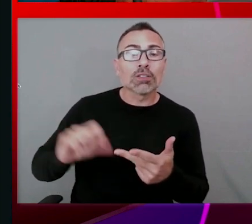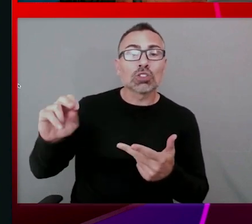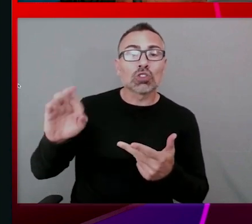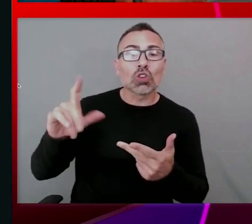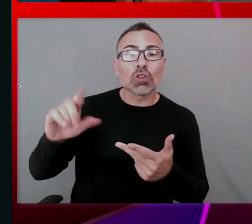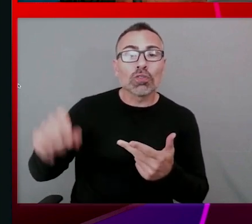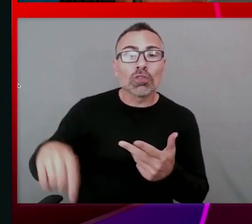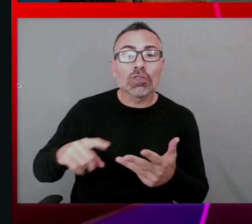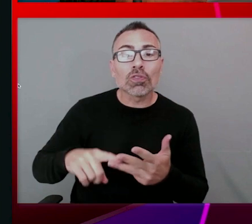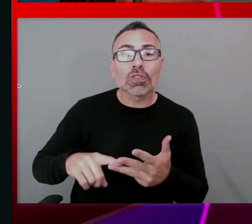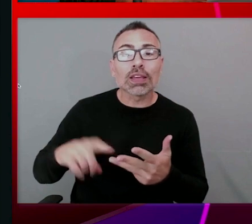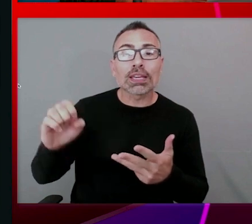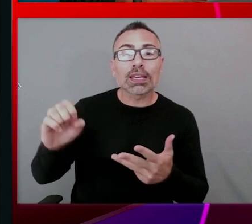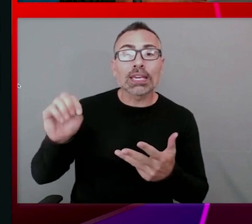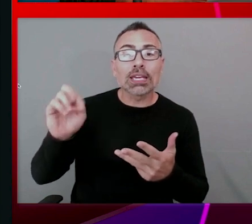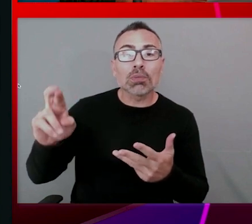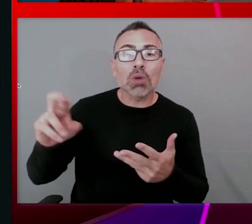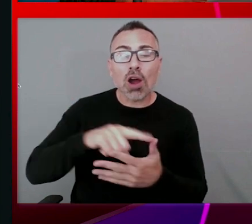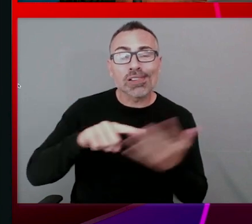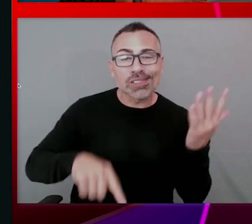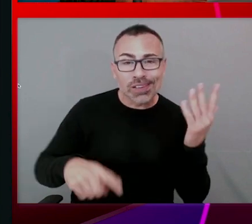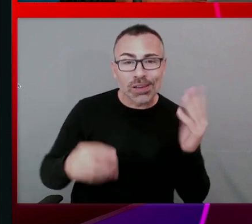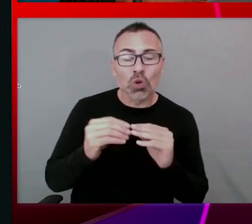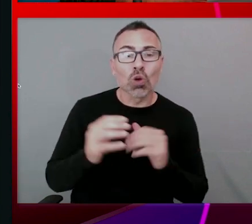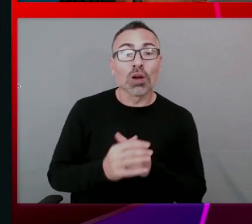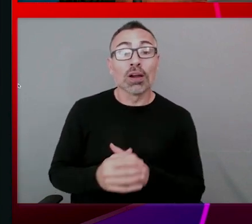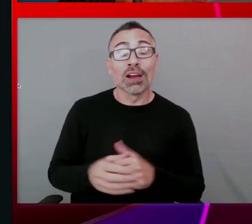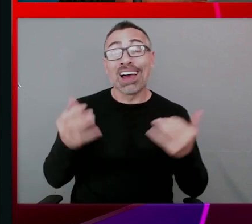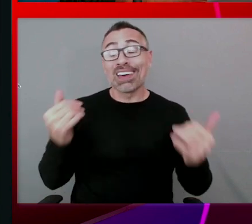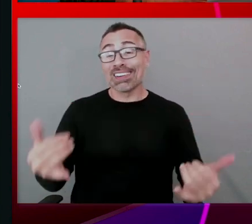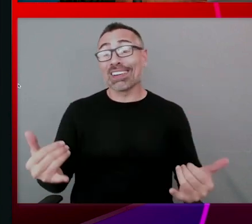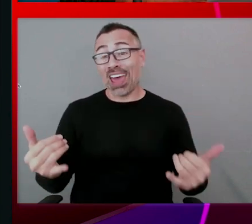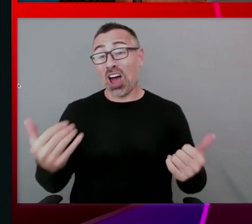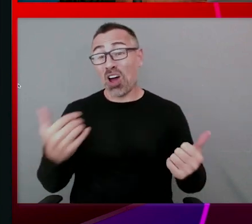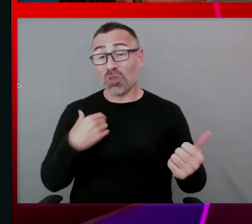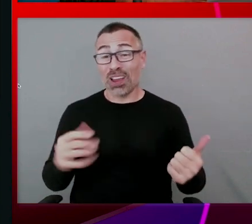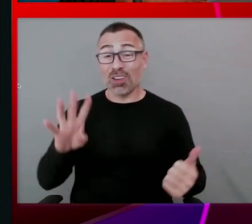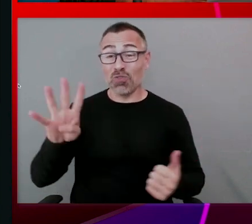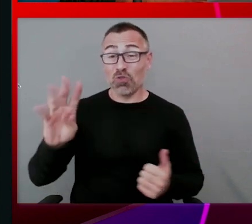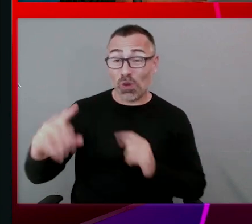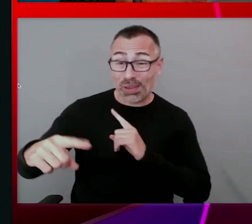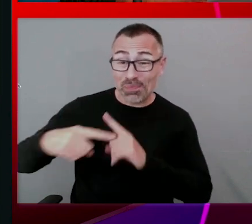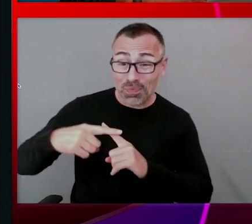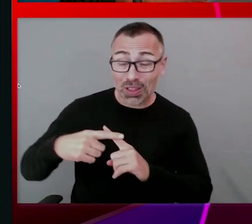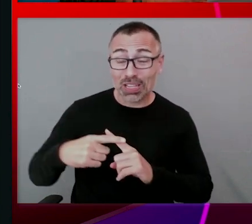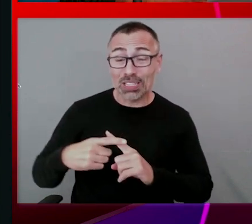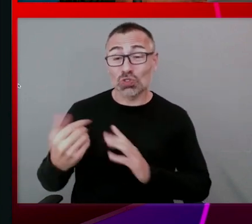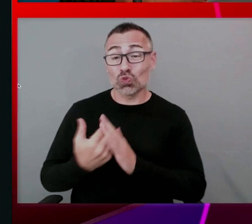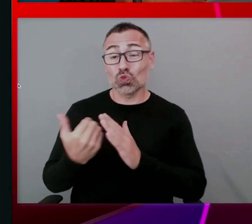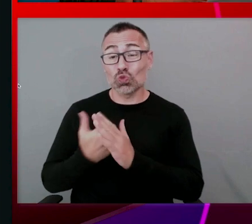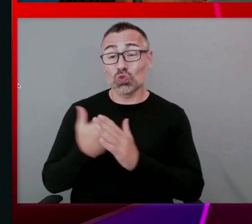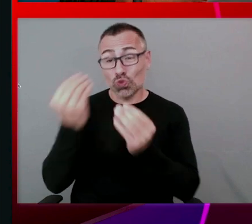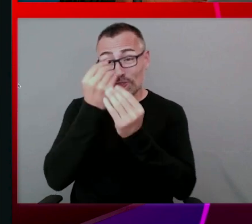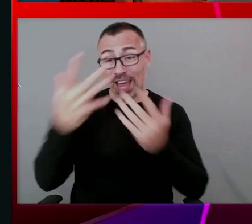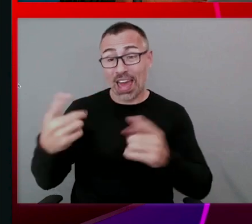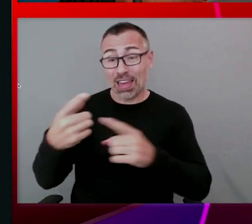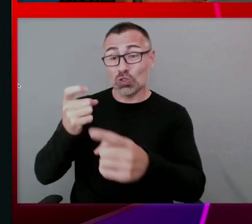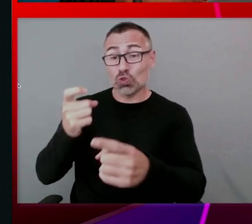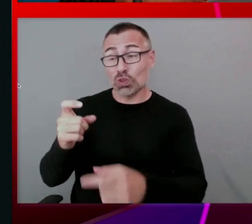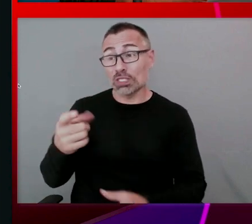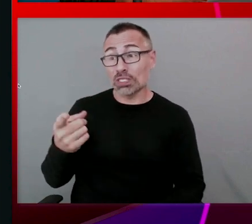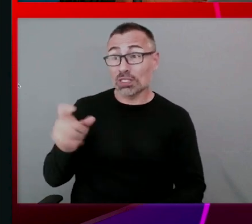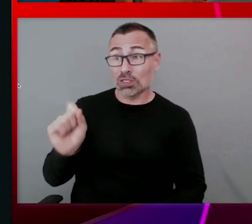but now with the SaaS integration, we have 40 plus new data sources that you can connect to. So this